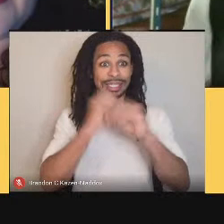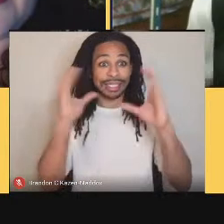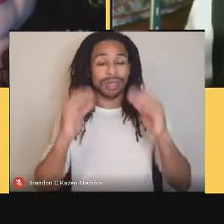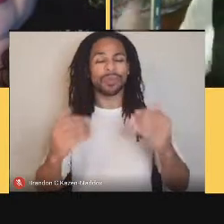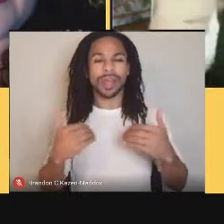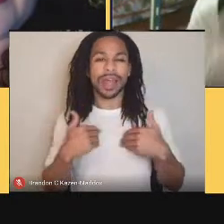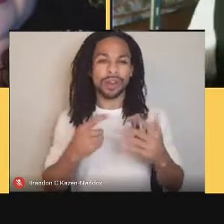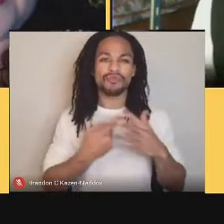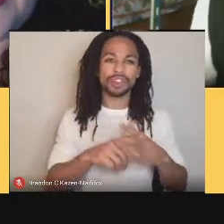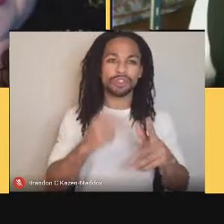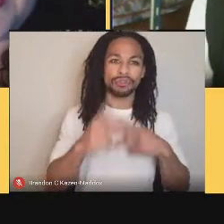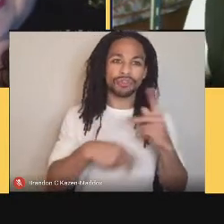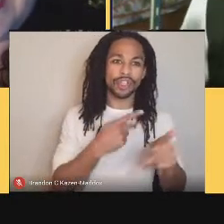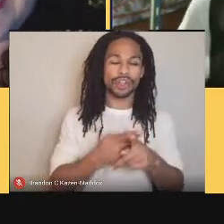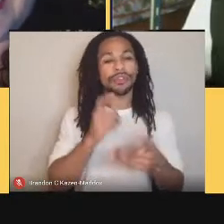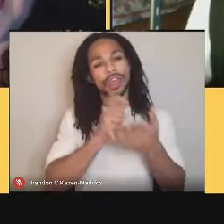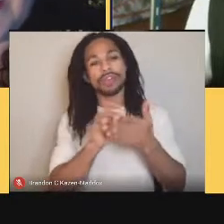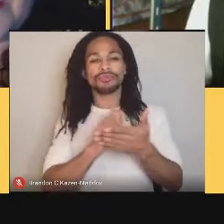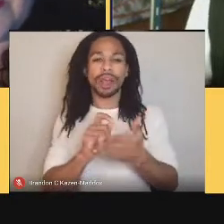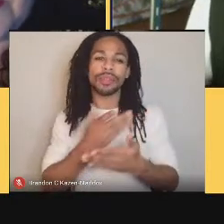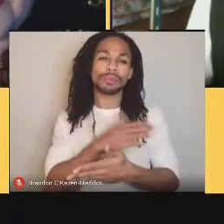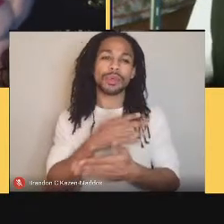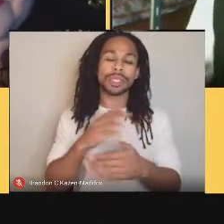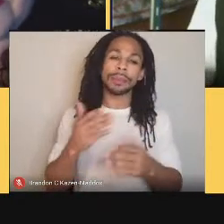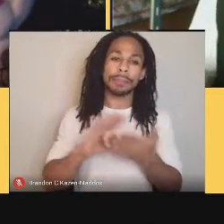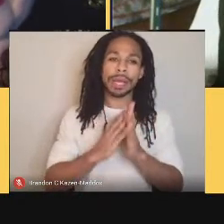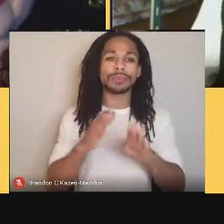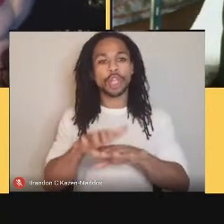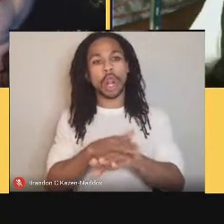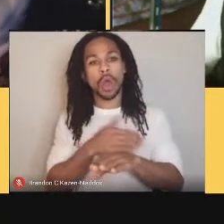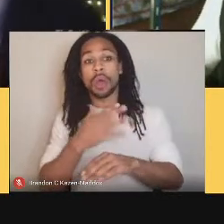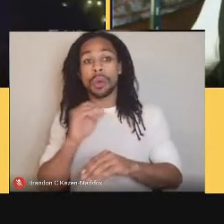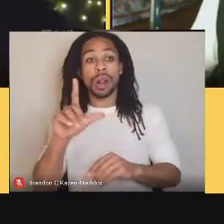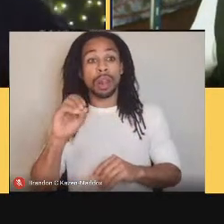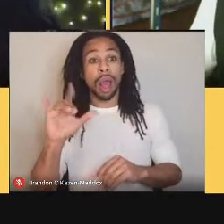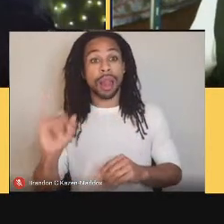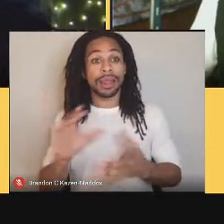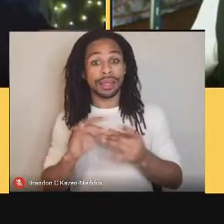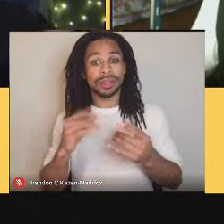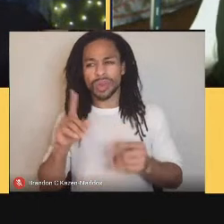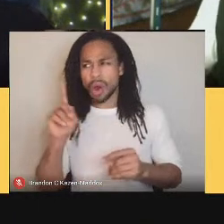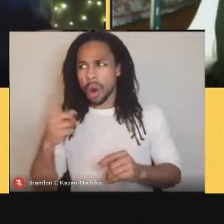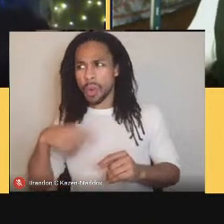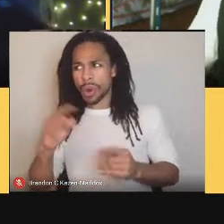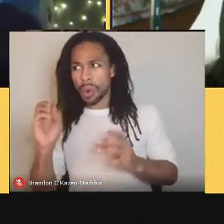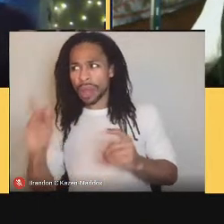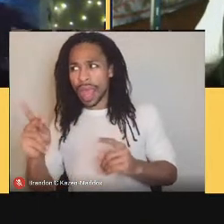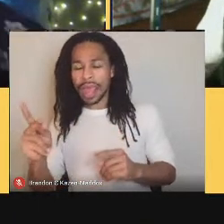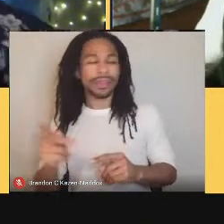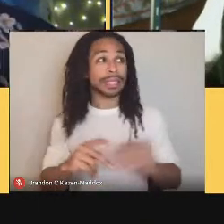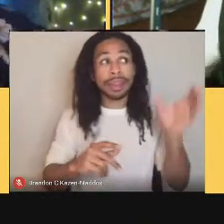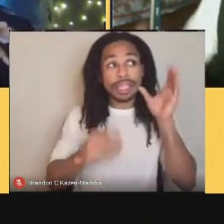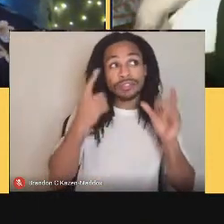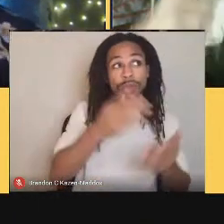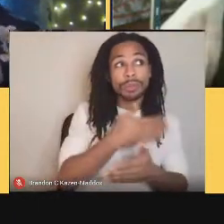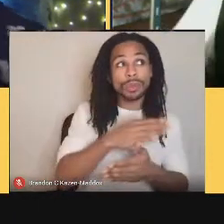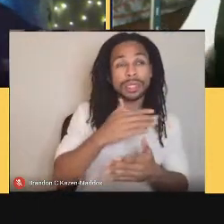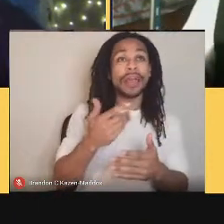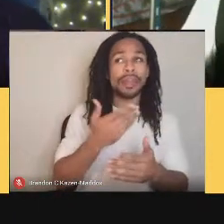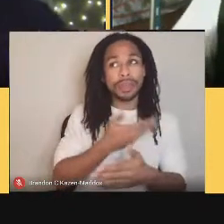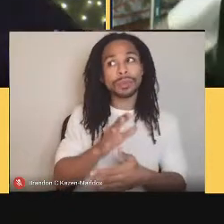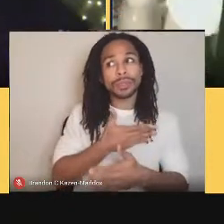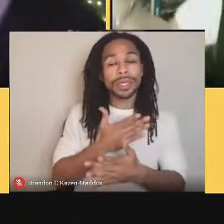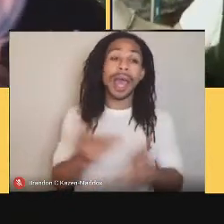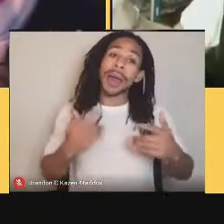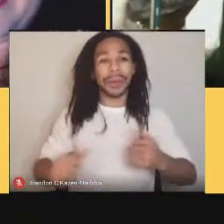where they're running and the music kind of slows down and they're like, are we okay? And Lolly's like, I don't know, listen for the music. Okay, we're good. And then music kicks back